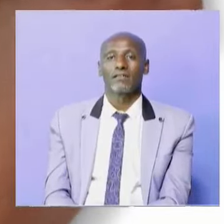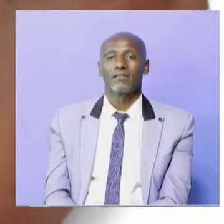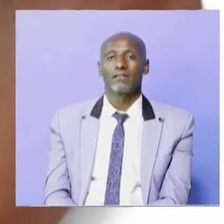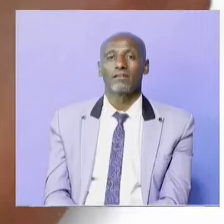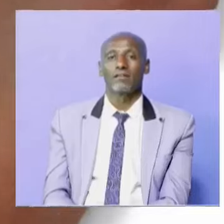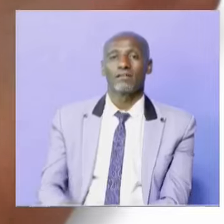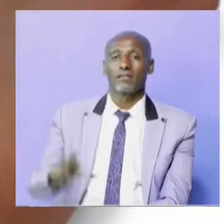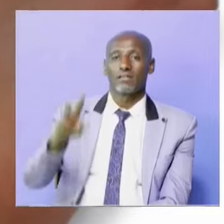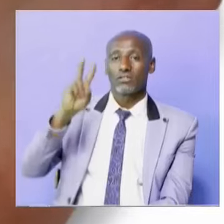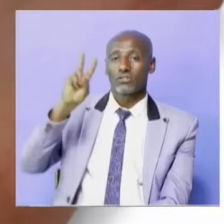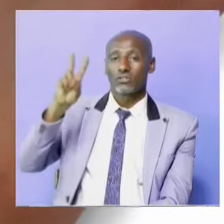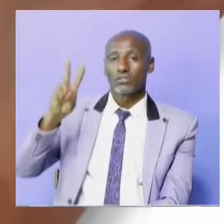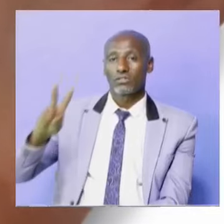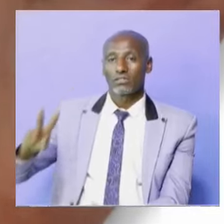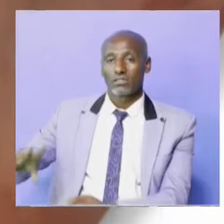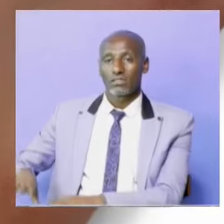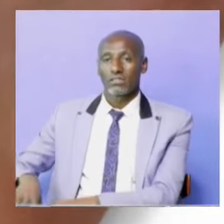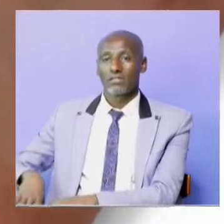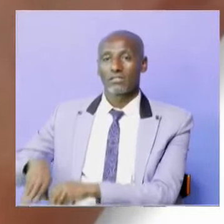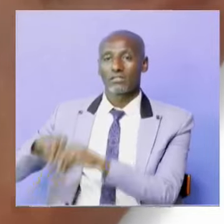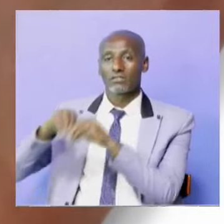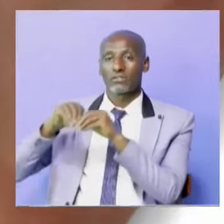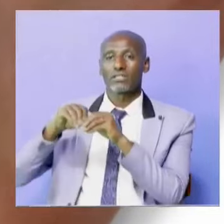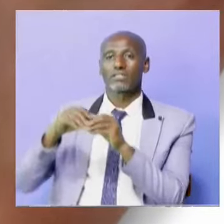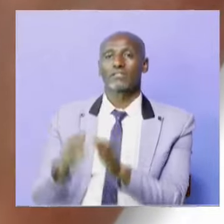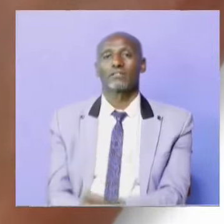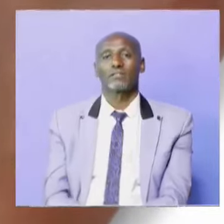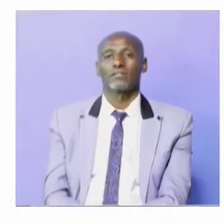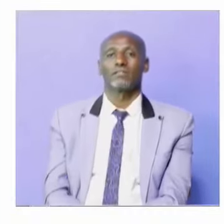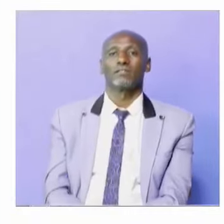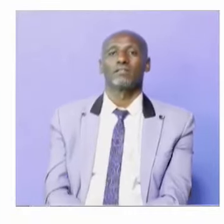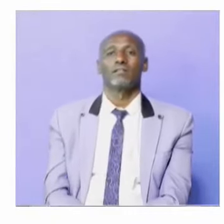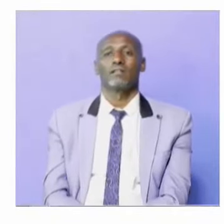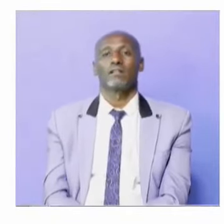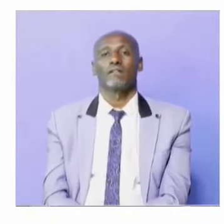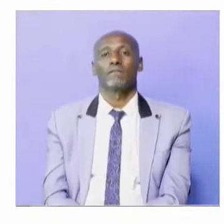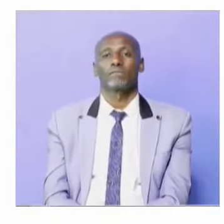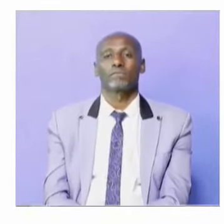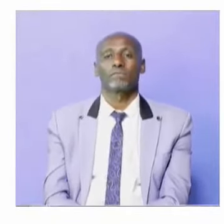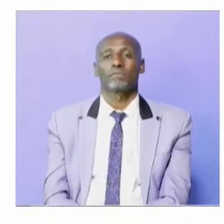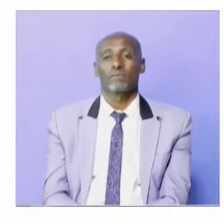grade 2 student. Grade 2 student.